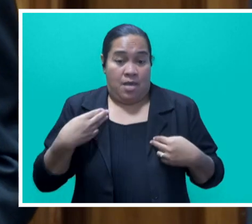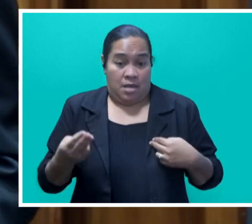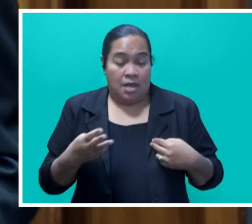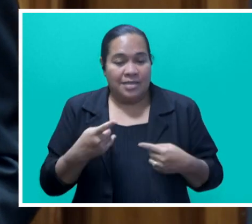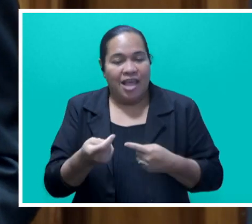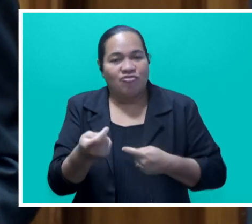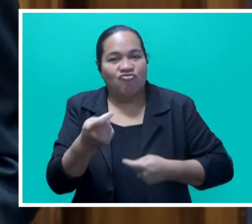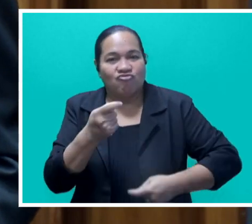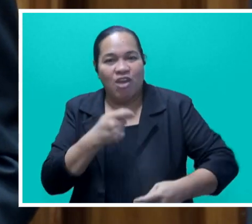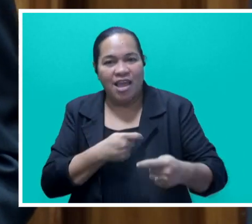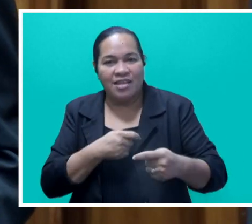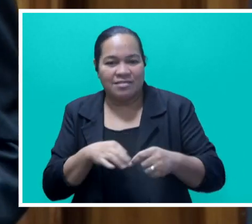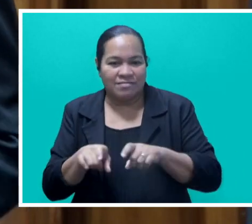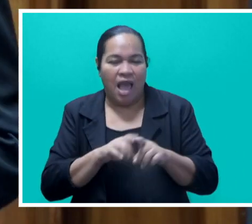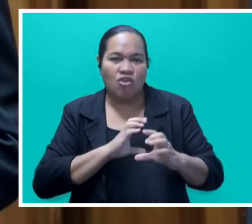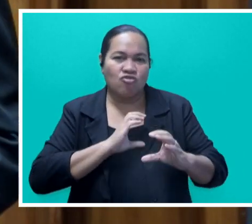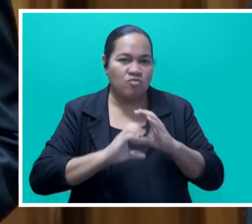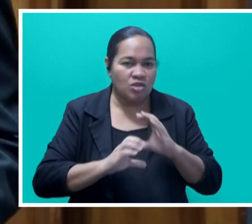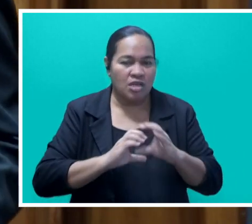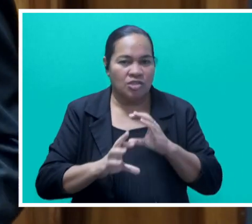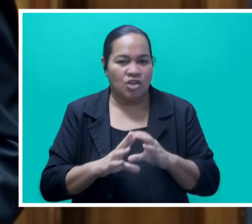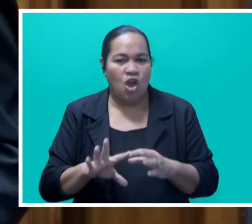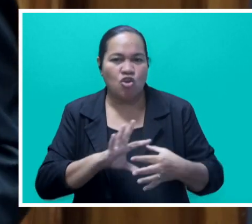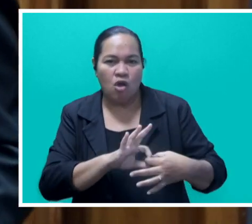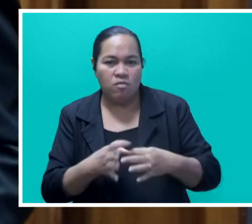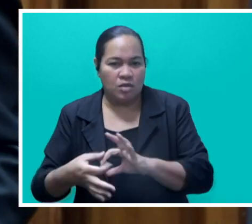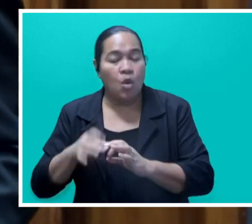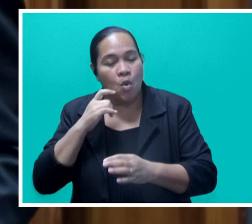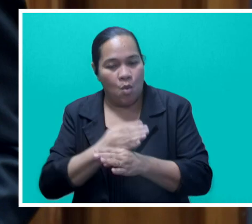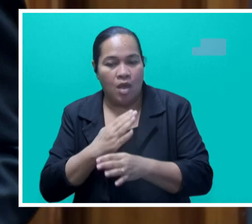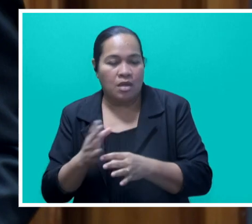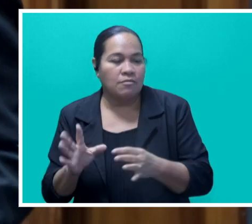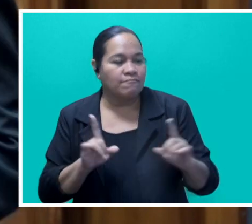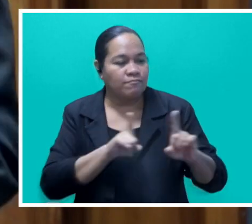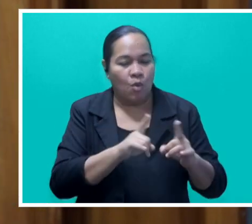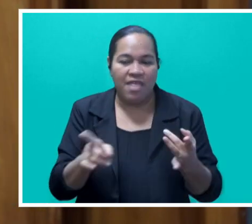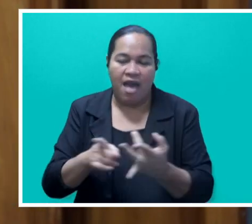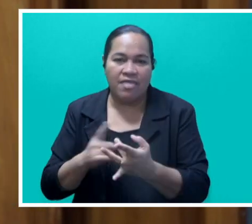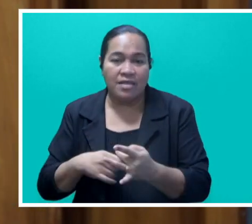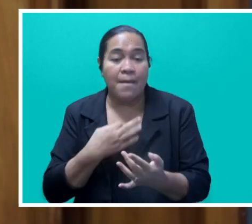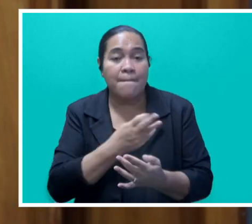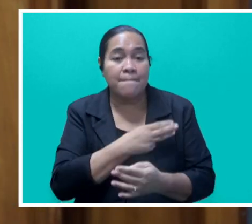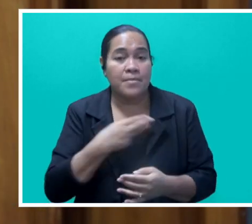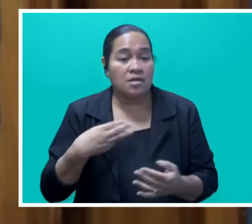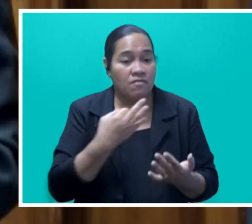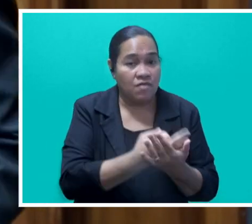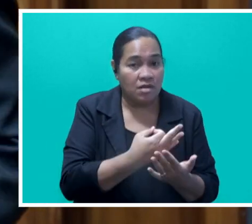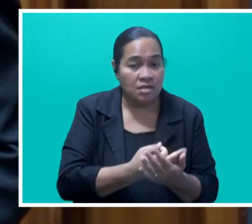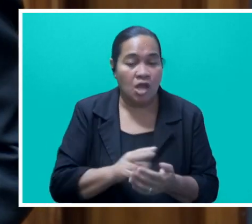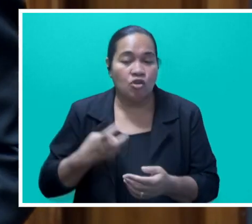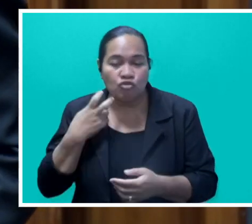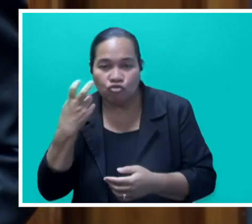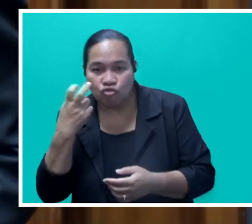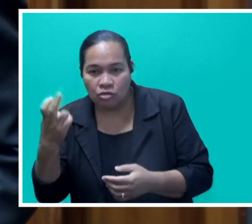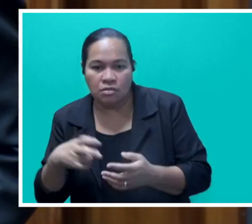SMEs, cooperatives, and communications, and will work closely with all the ministries. The Ministry of Finance, Tourism and Civil Aviation,